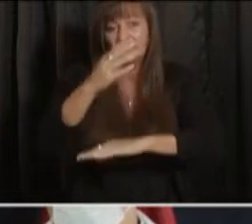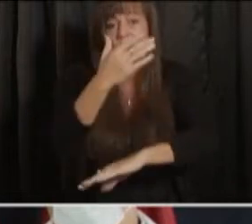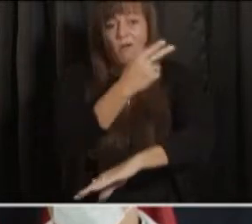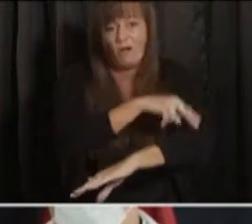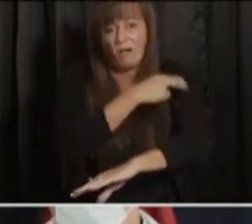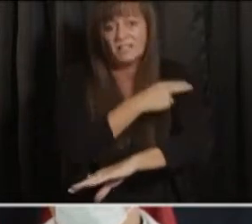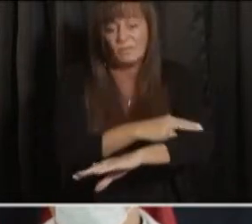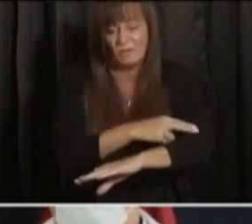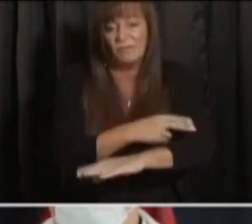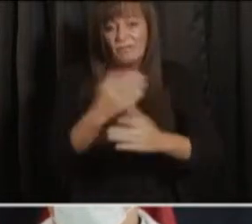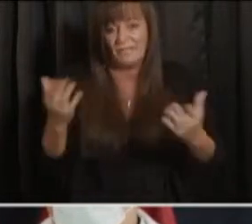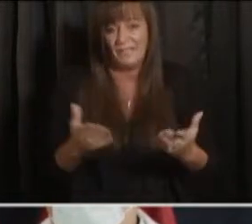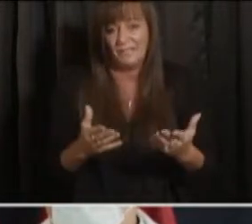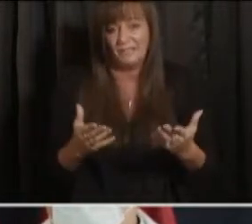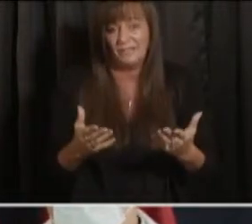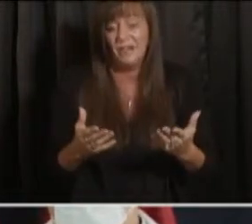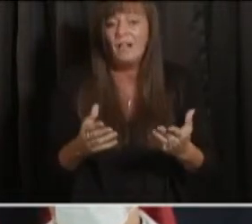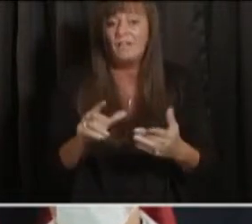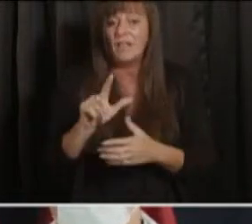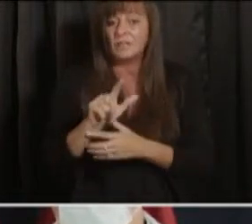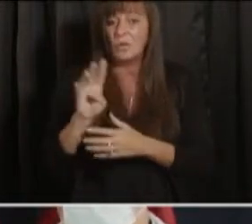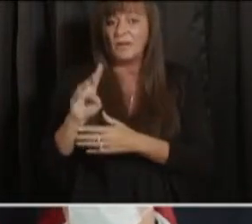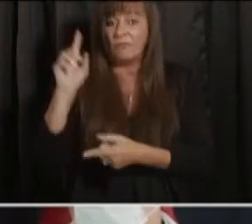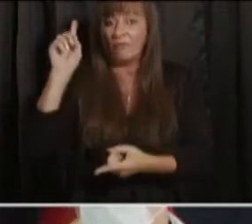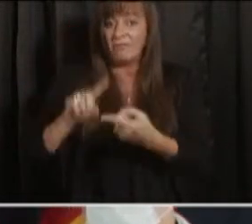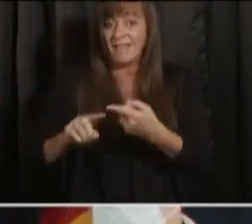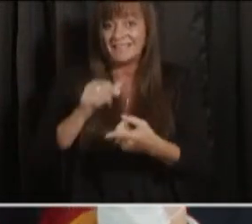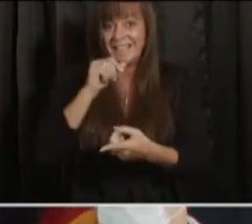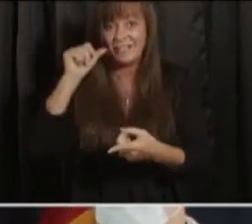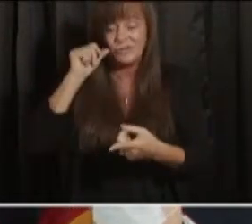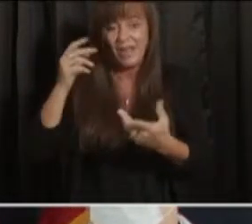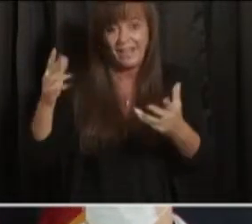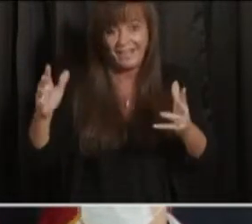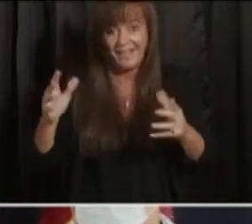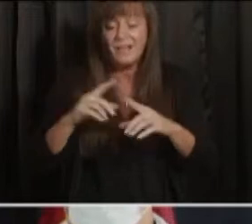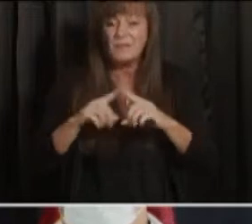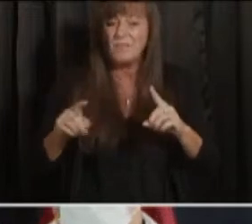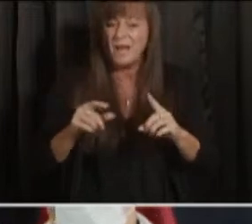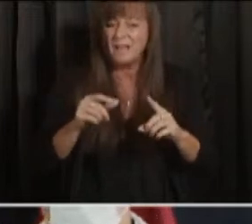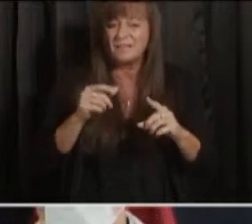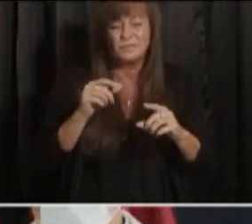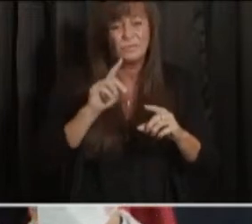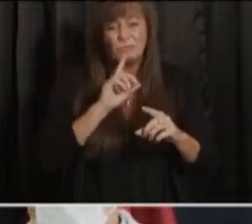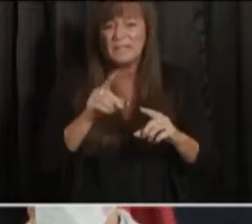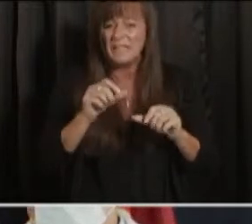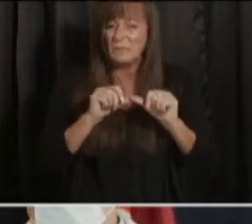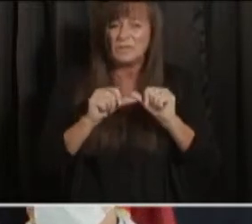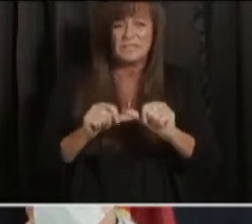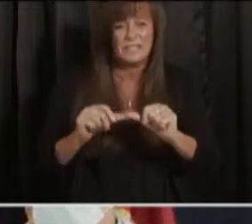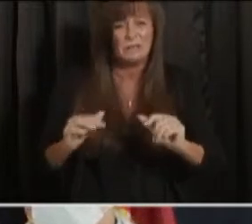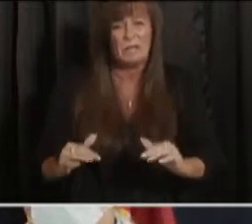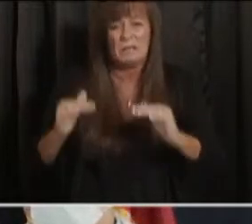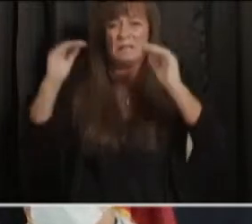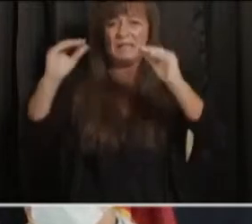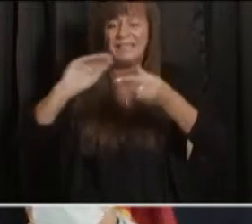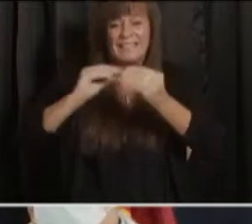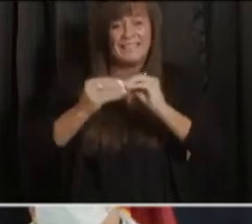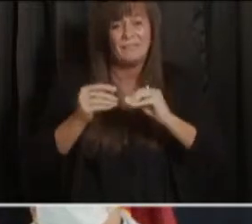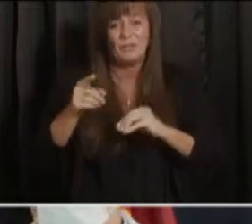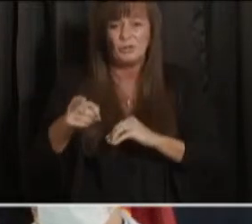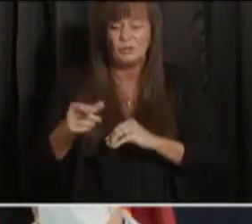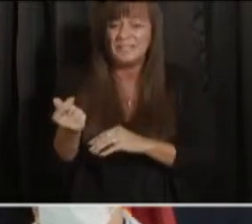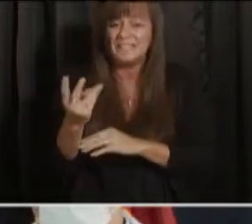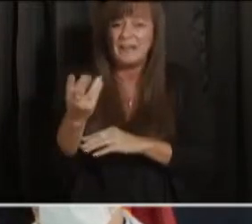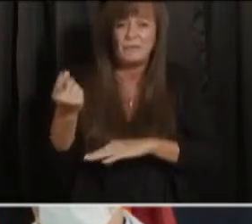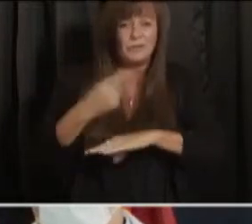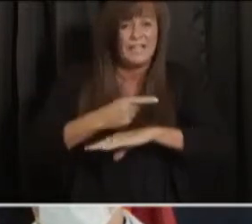state. That's 24 fewer than yesterday. But we remain at a very elevated number. It's gone up several days in